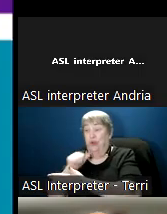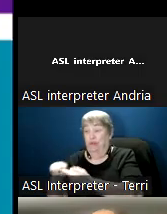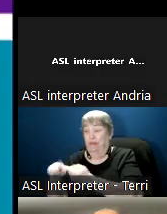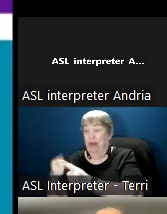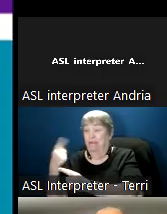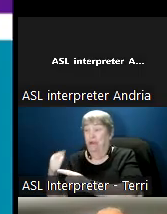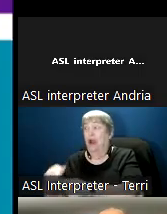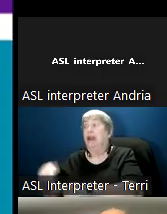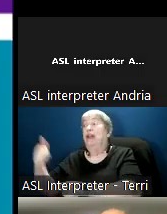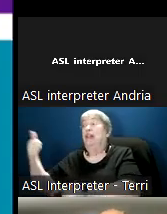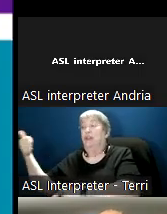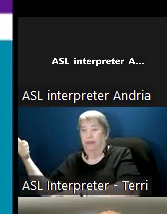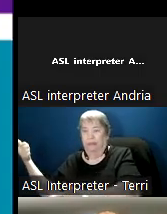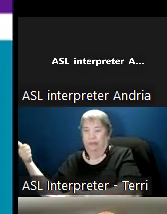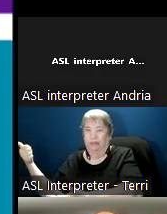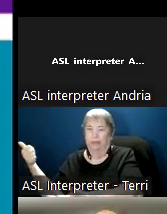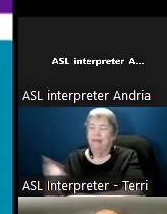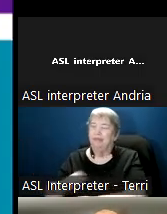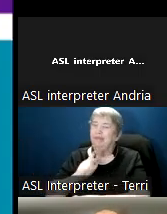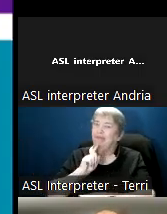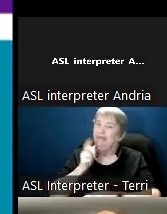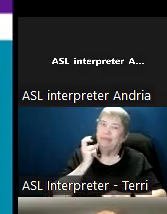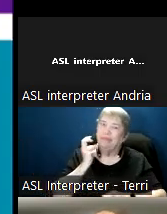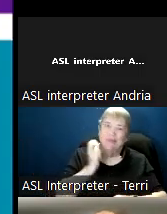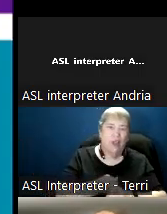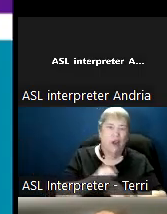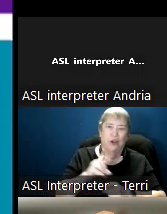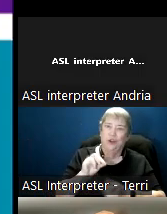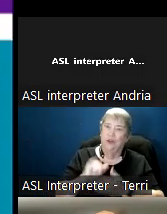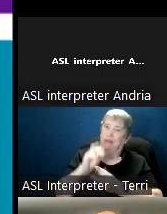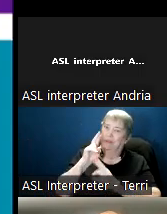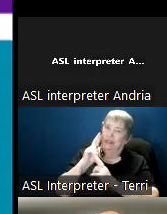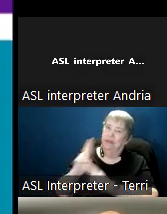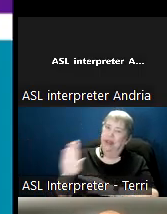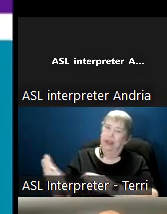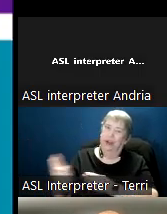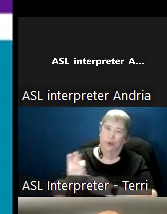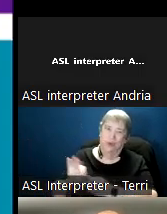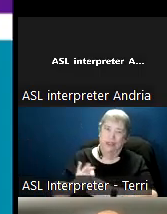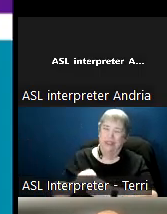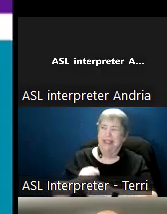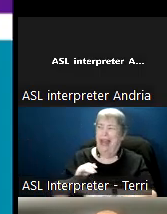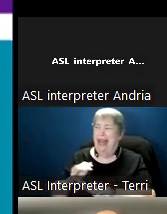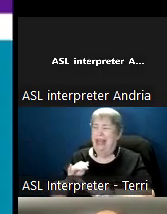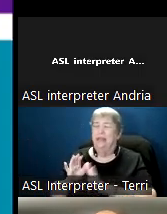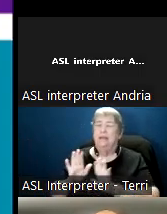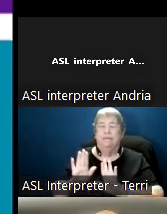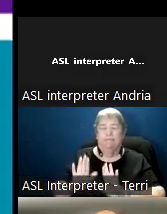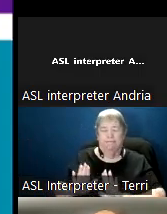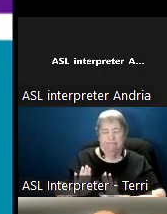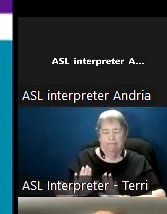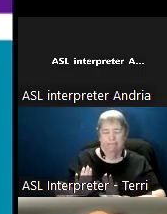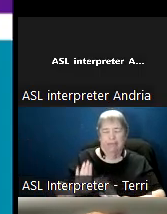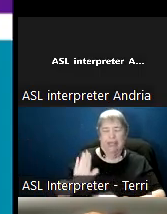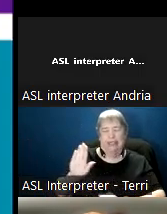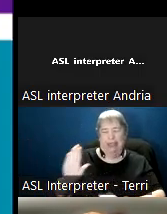it's hard to do that. It's really, really hard to do that, to respect their choices, even if they're staying with the abuser. But then you need to,